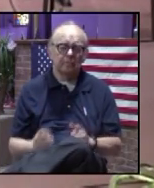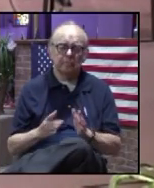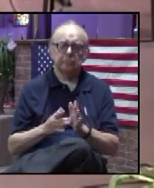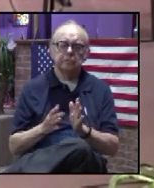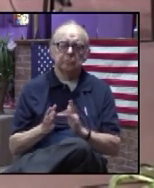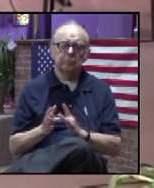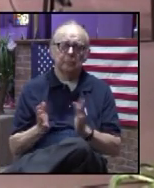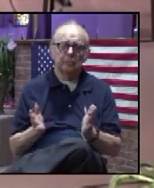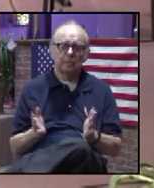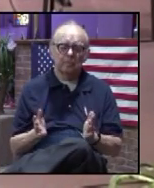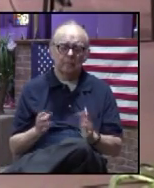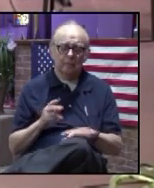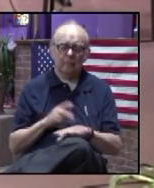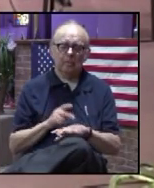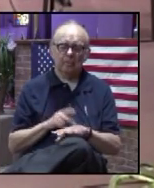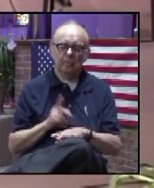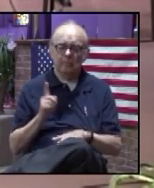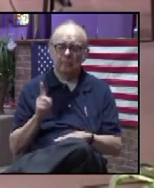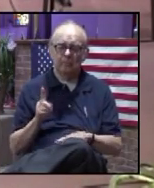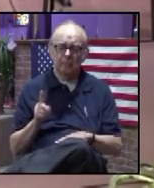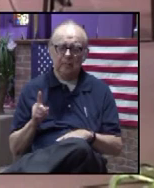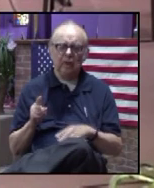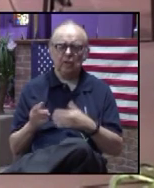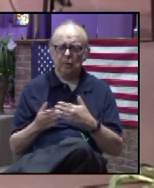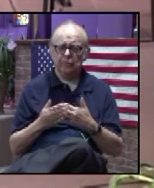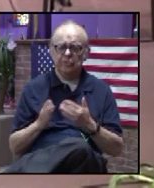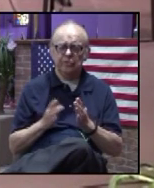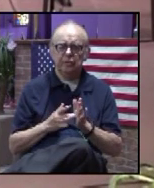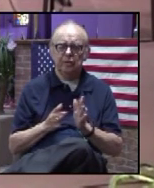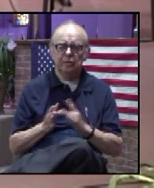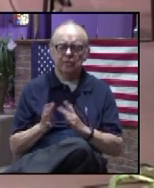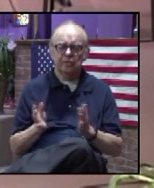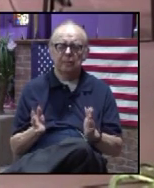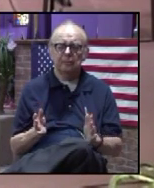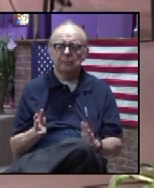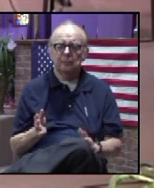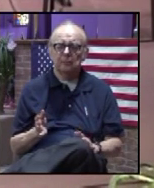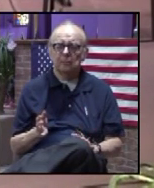Jesus, or Peter, the one that was the closest.